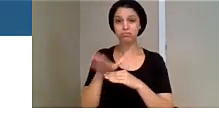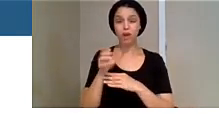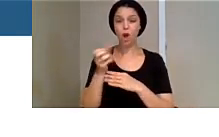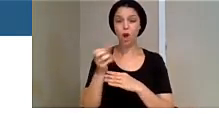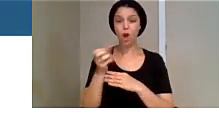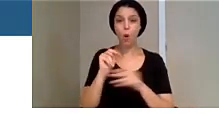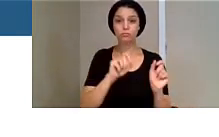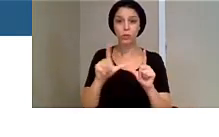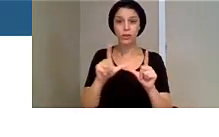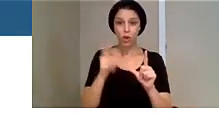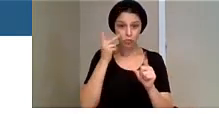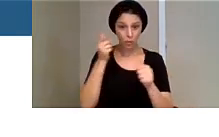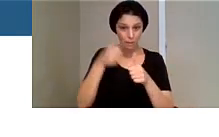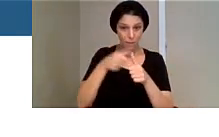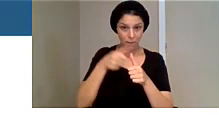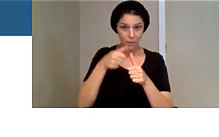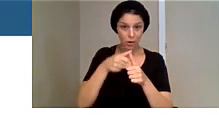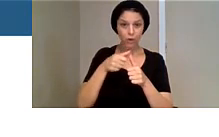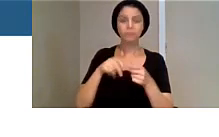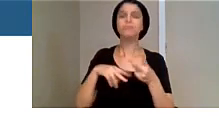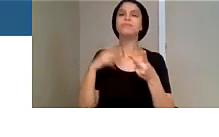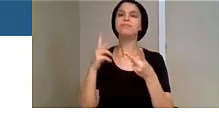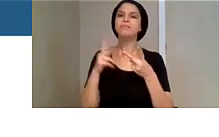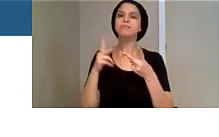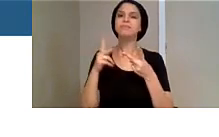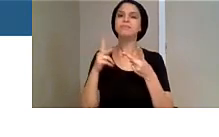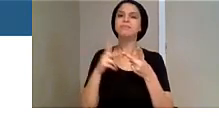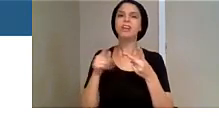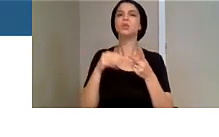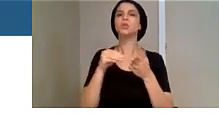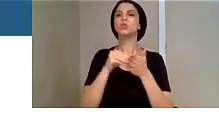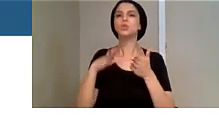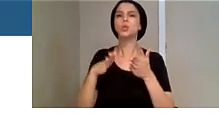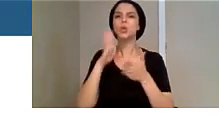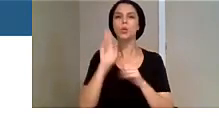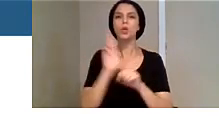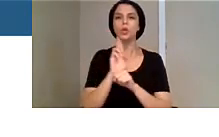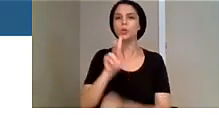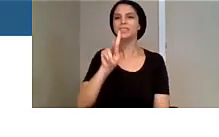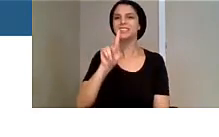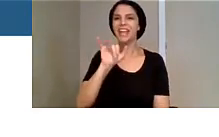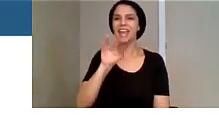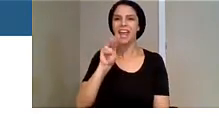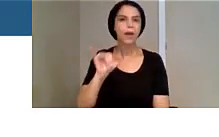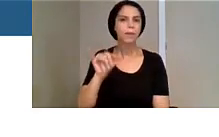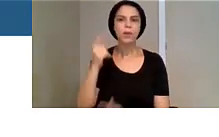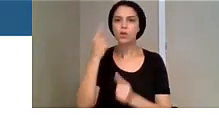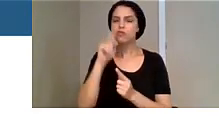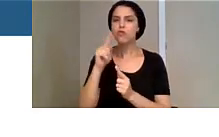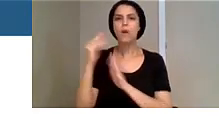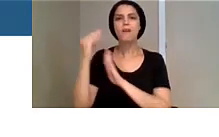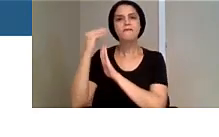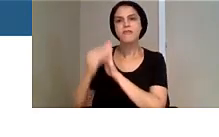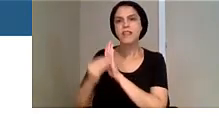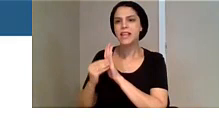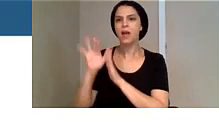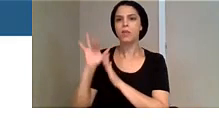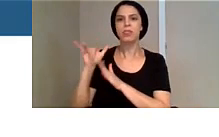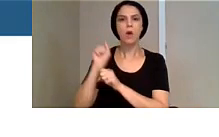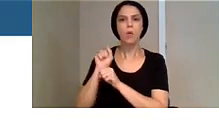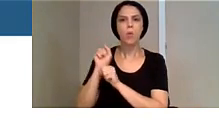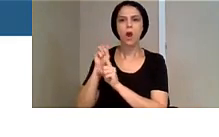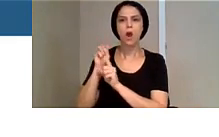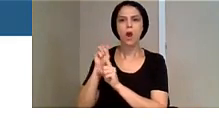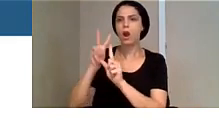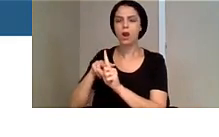window. Second, the student is going to use the tools of CAMI to go ahead and complete that assignment. and then